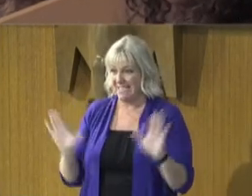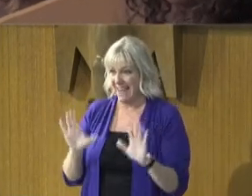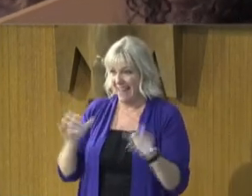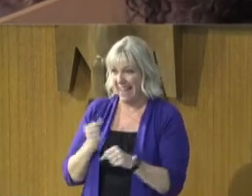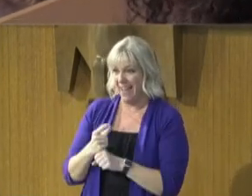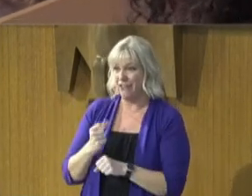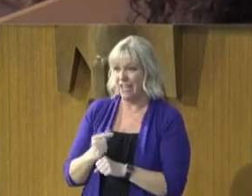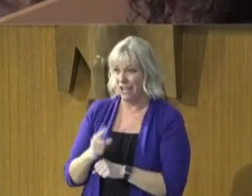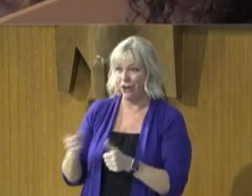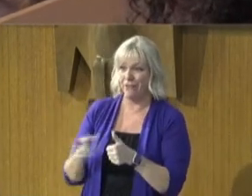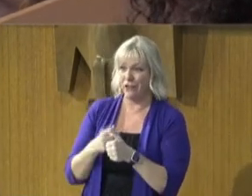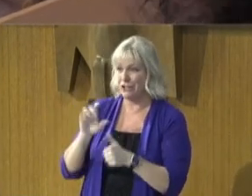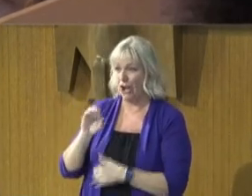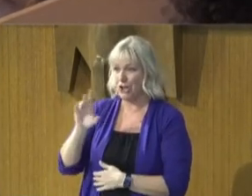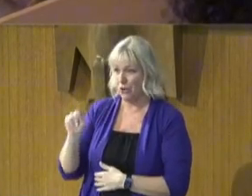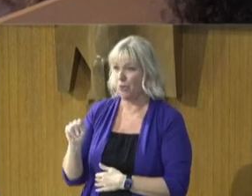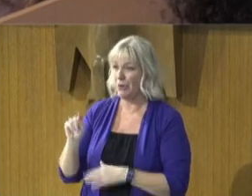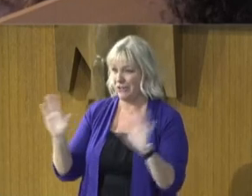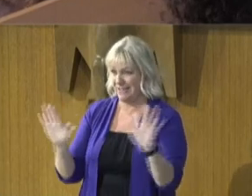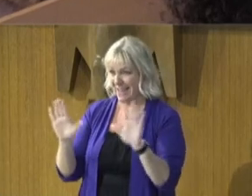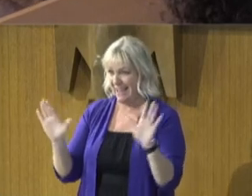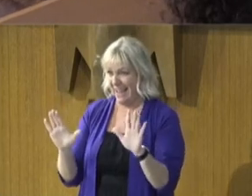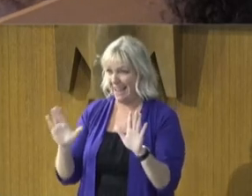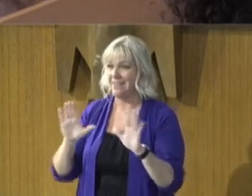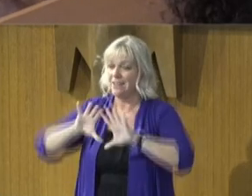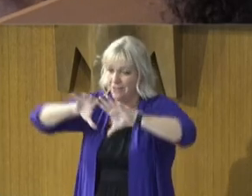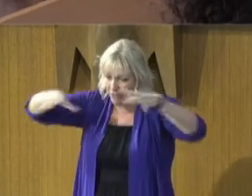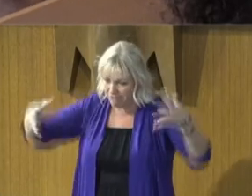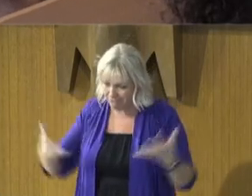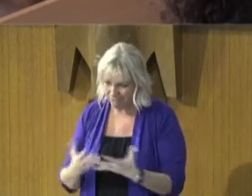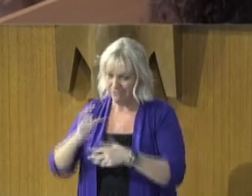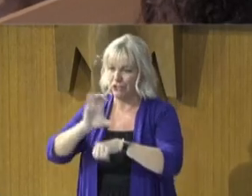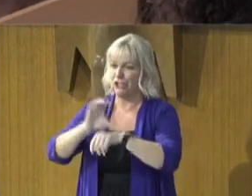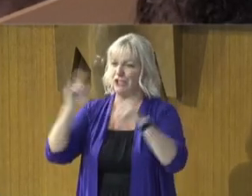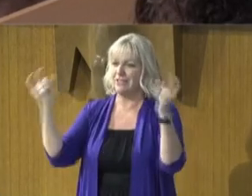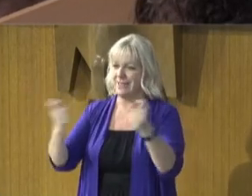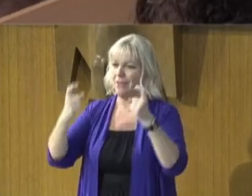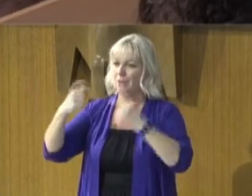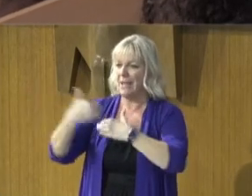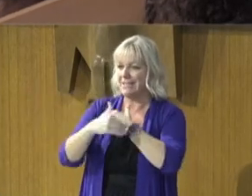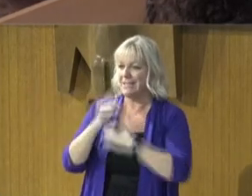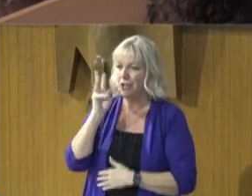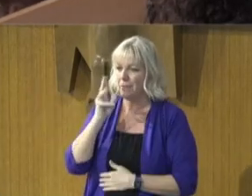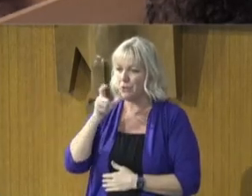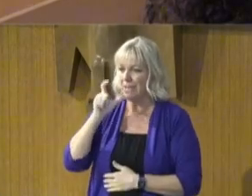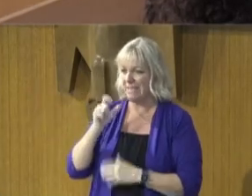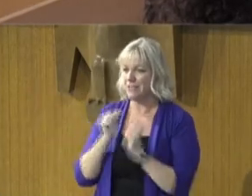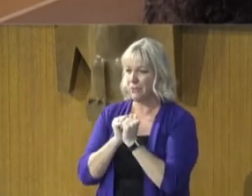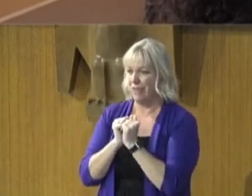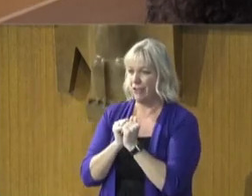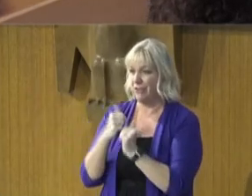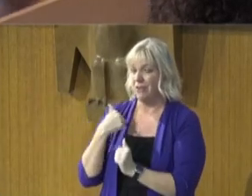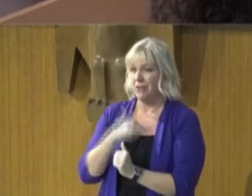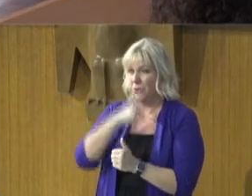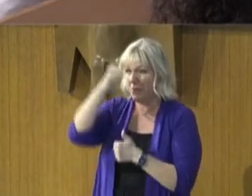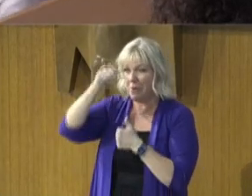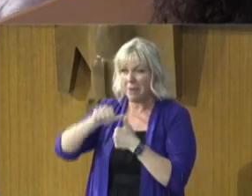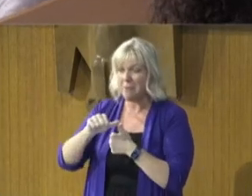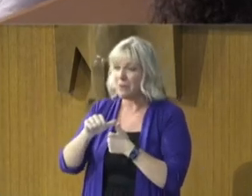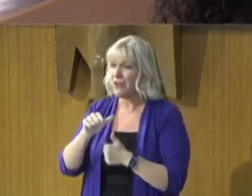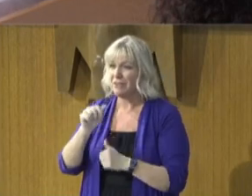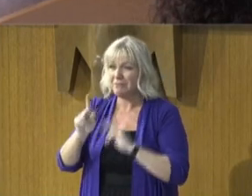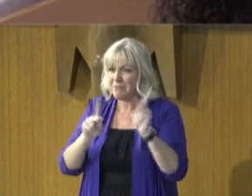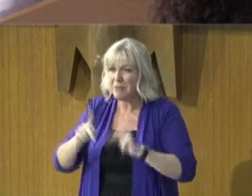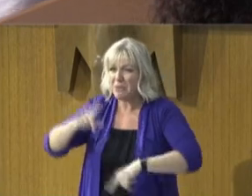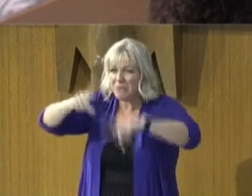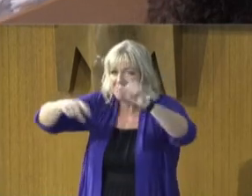year. The global church celebrates communion together, and we see this as a way to remember that despite all of our differences, the way